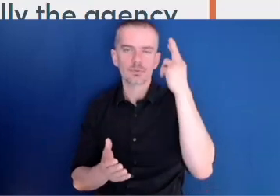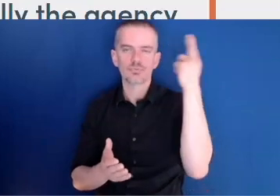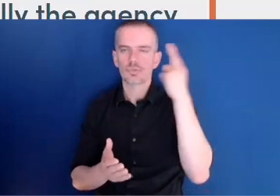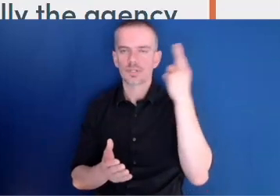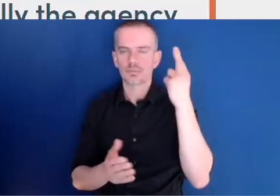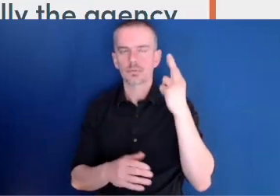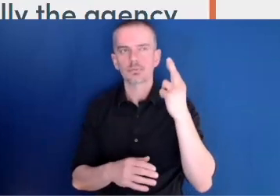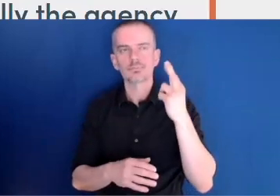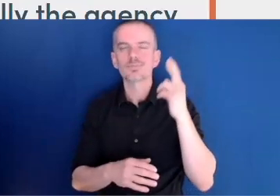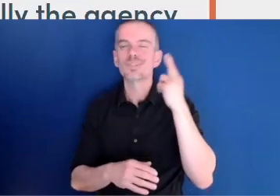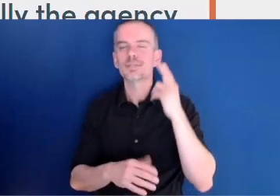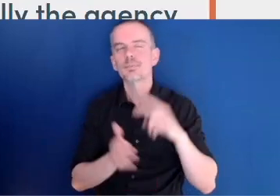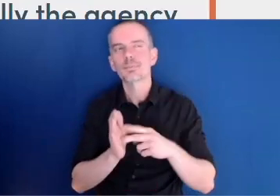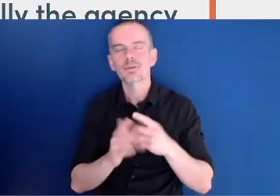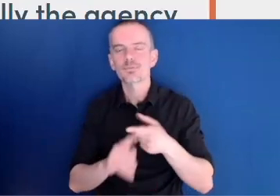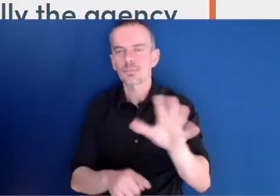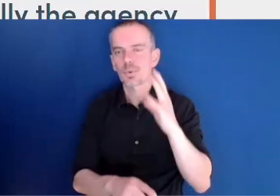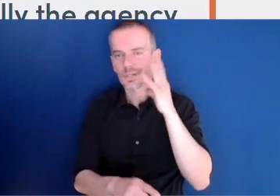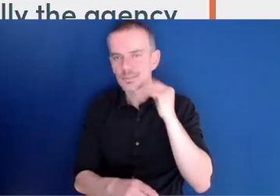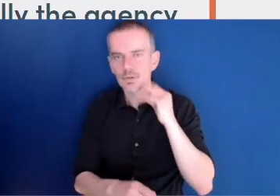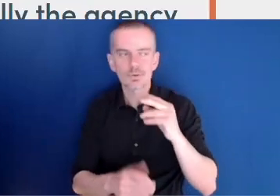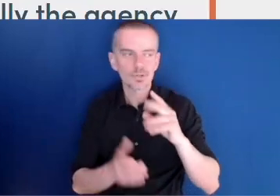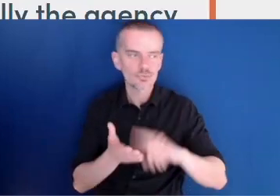on your experience or research or both.